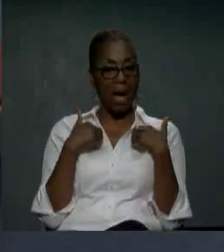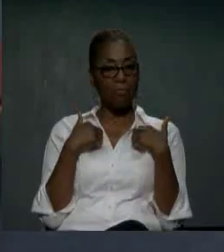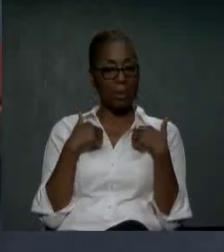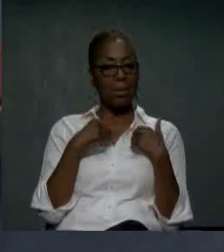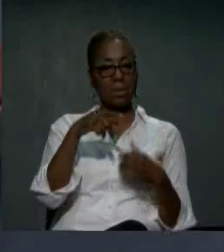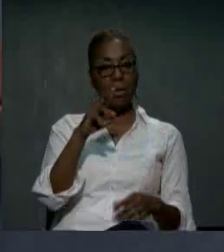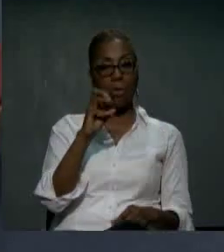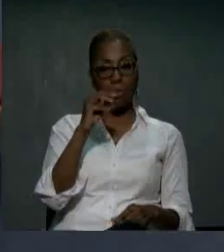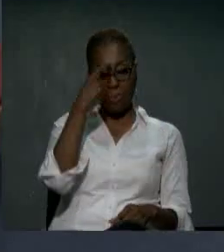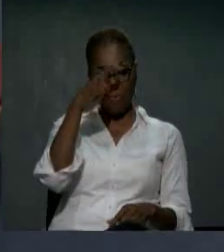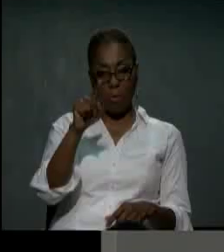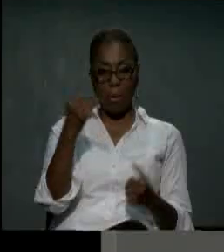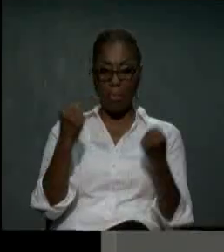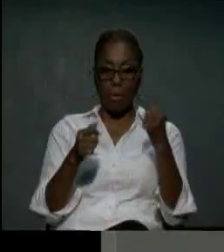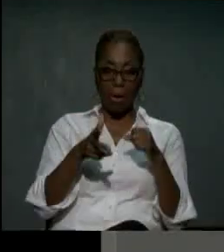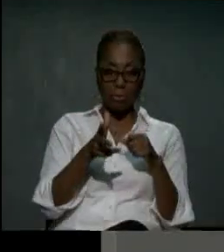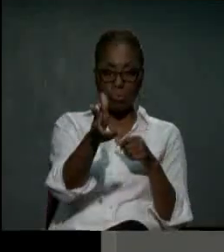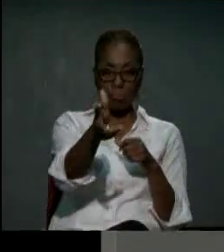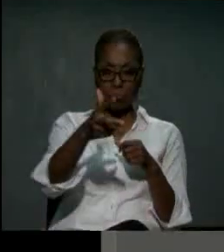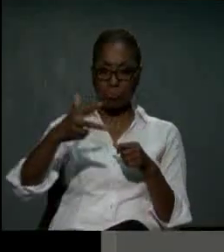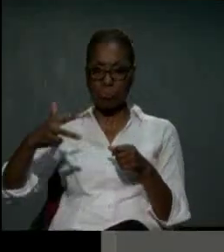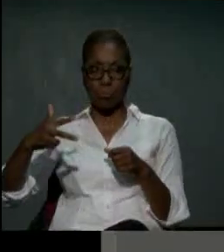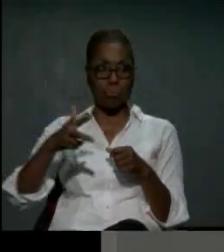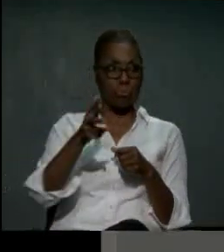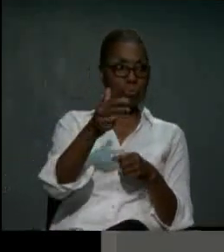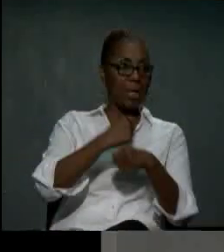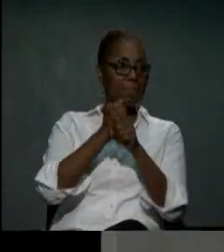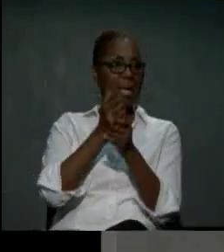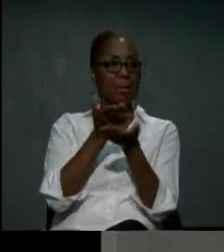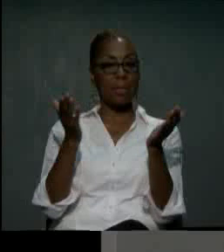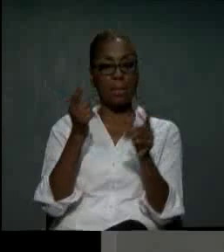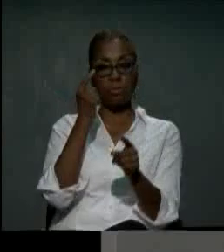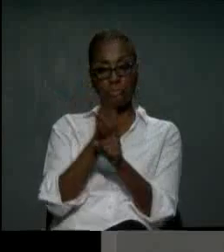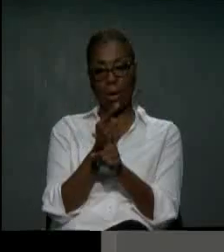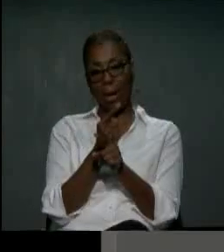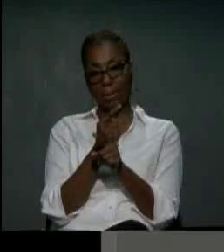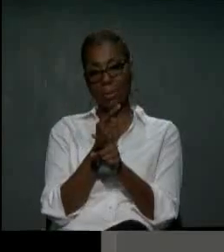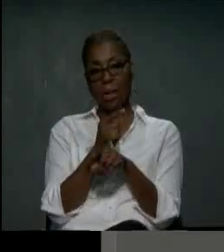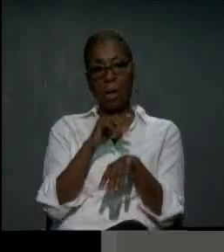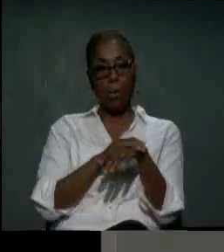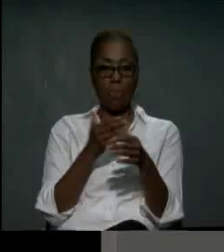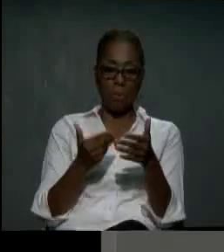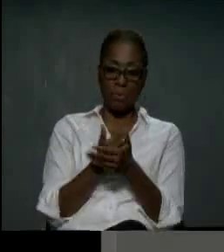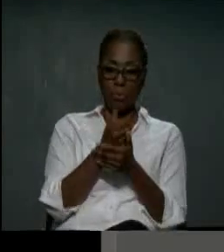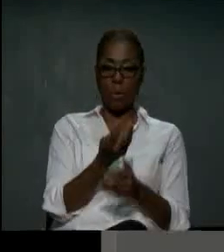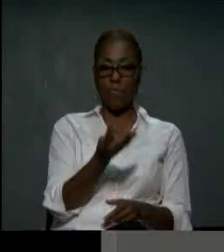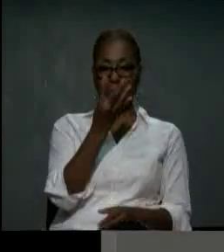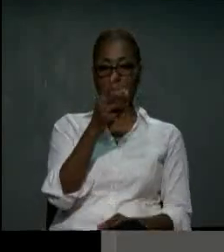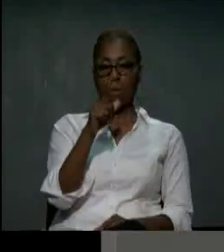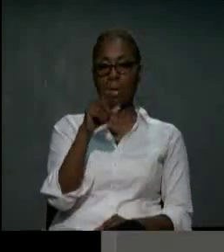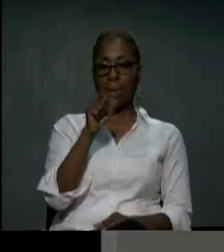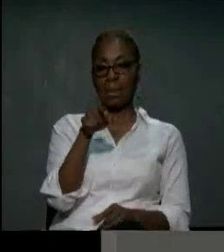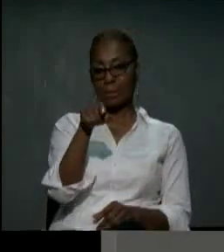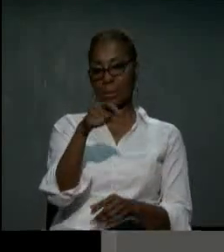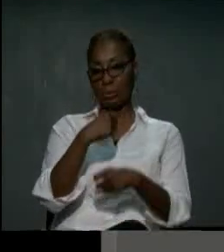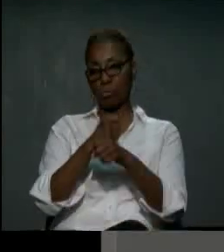those cars to maneuver there and, you know, make things right on that new 4 lots that he's creating.